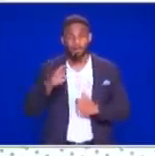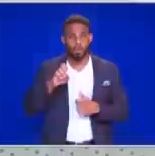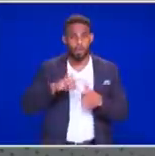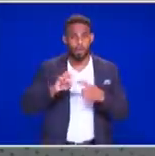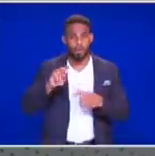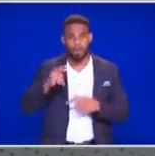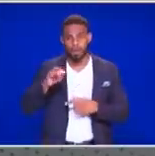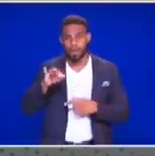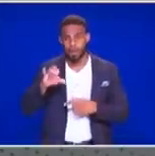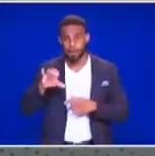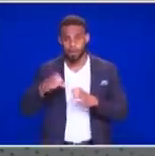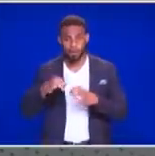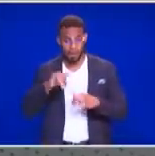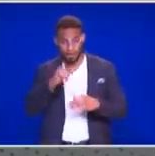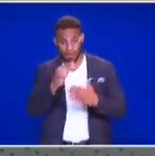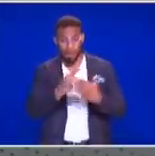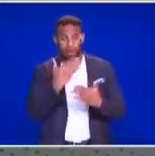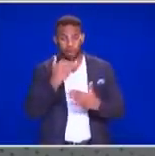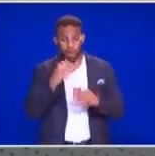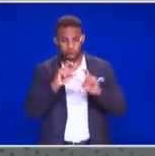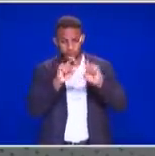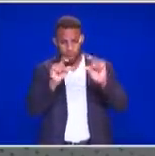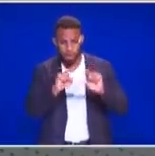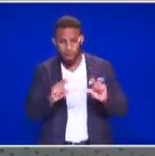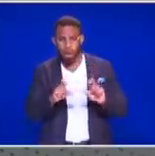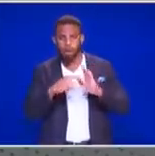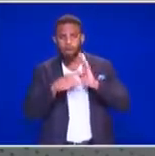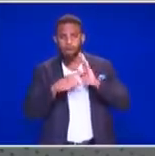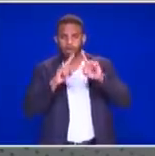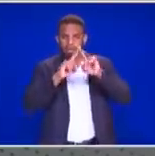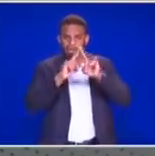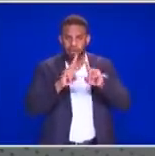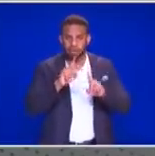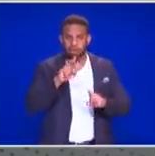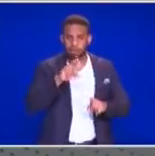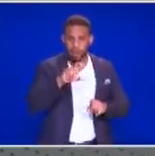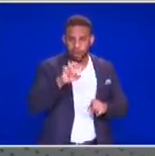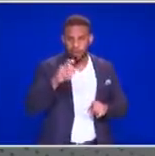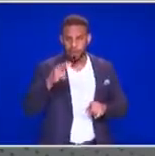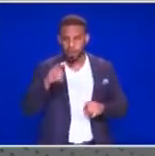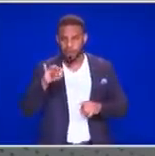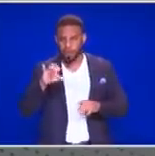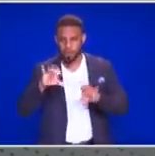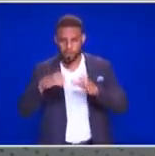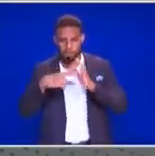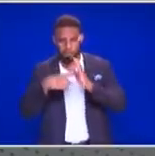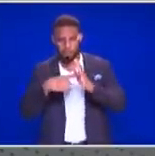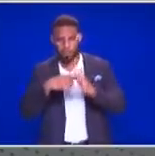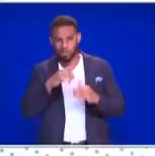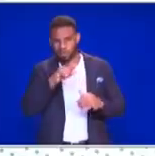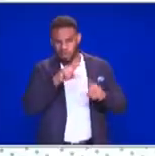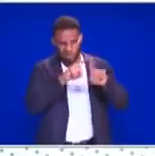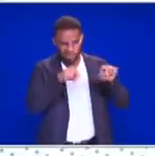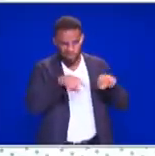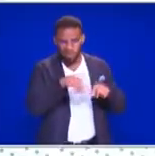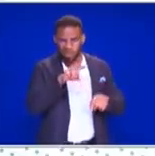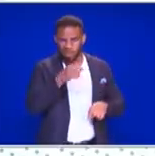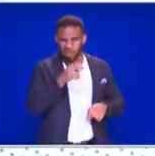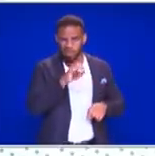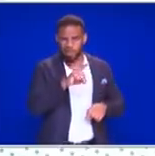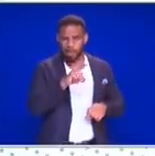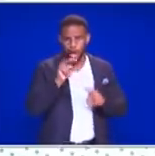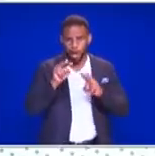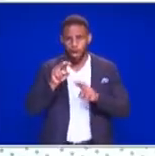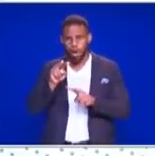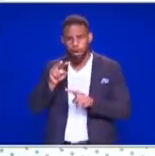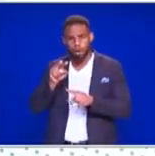group. In this graphic, the colors of the bars represent the different racial and ethnic groups shown in the legend. Looking at the